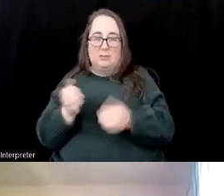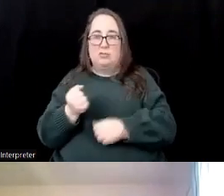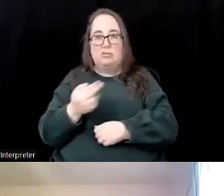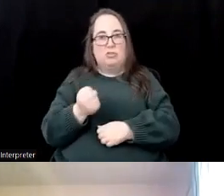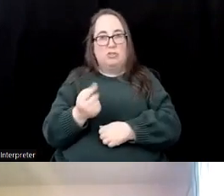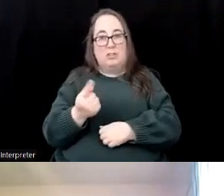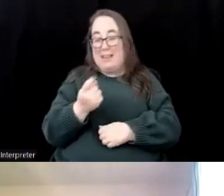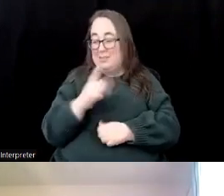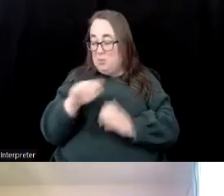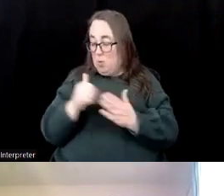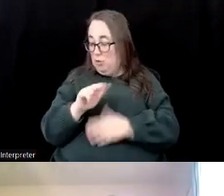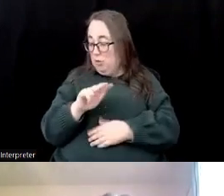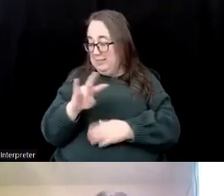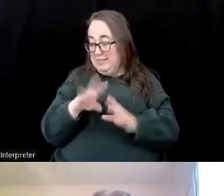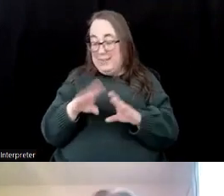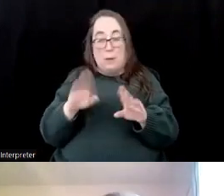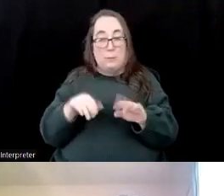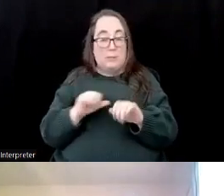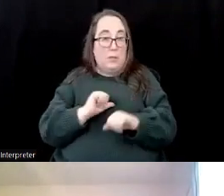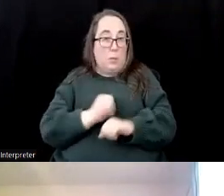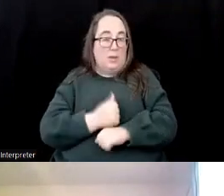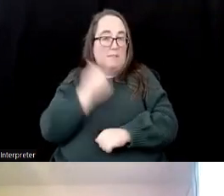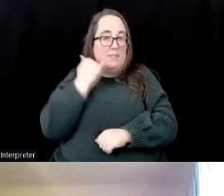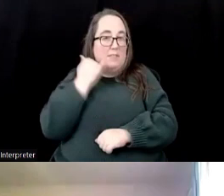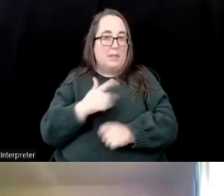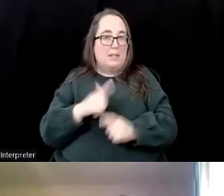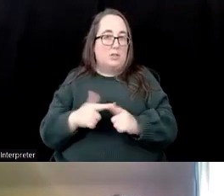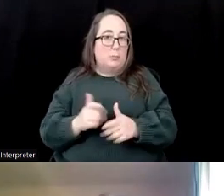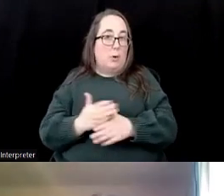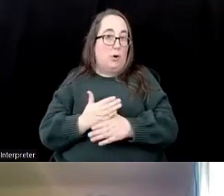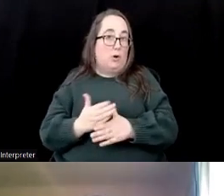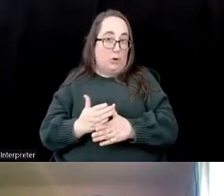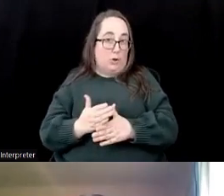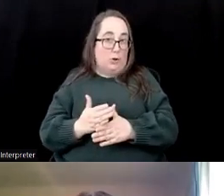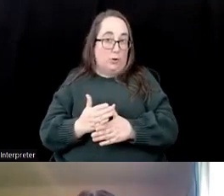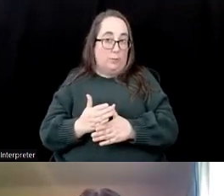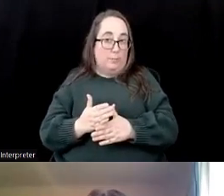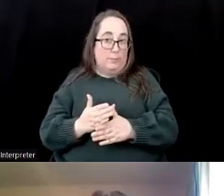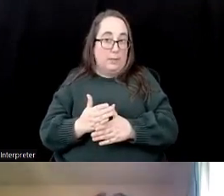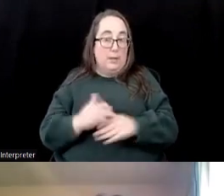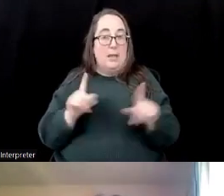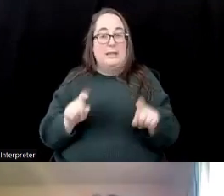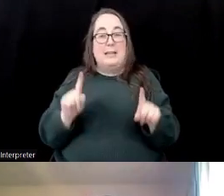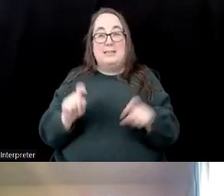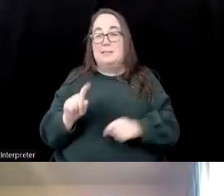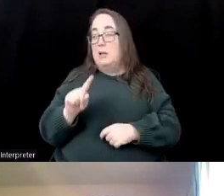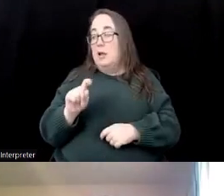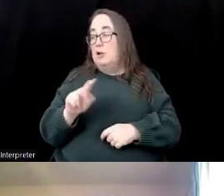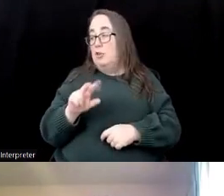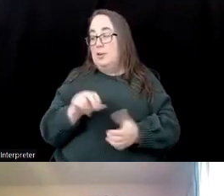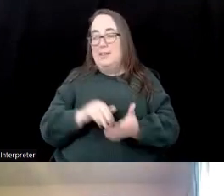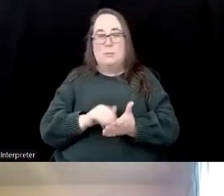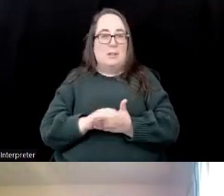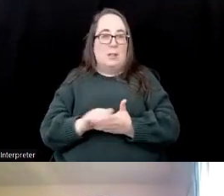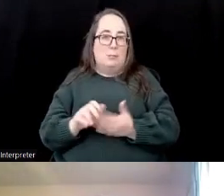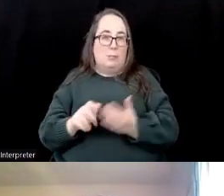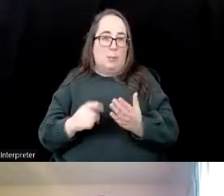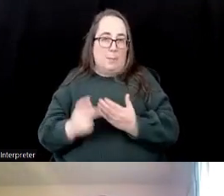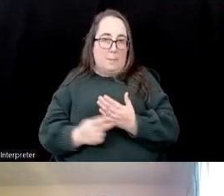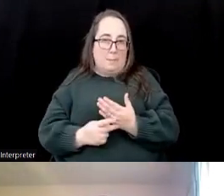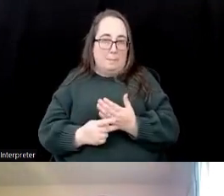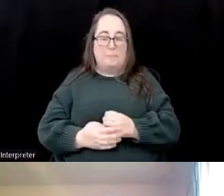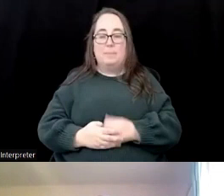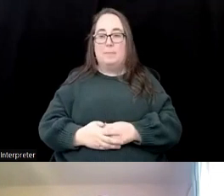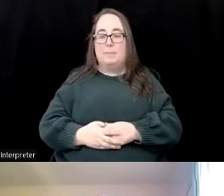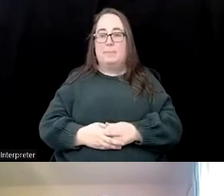all 37 housing authorities if they would be willing to partner and pilot this $130,000 program.